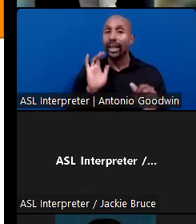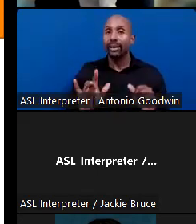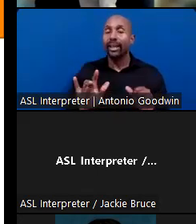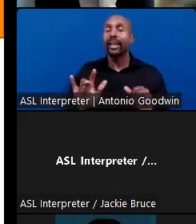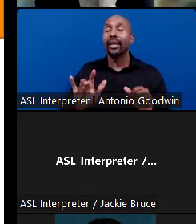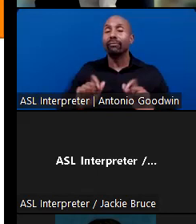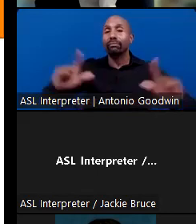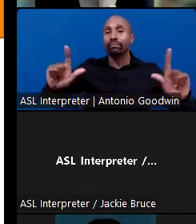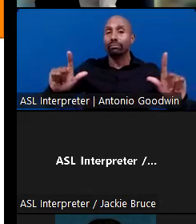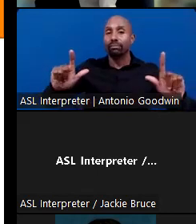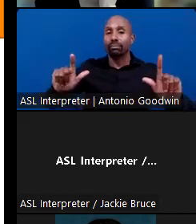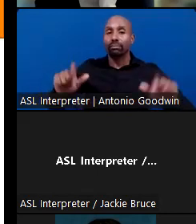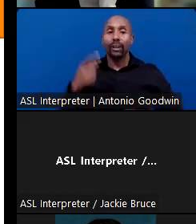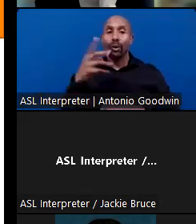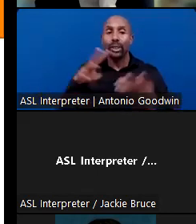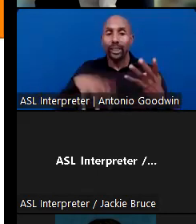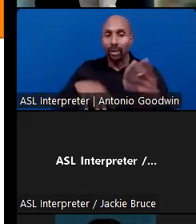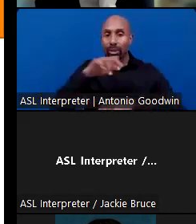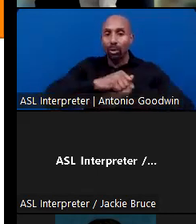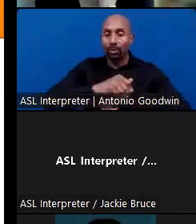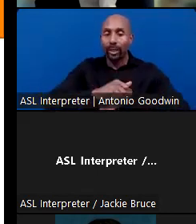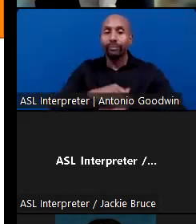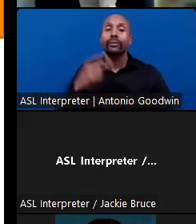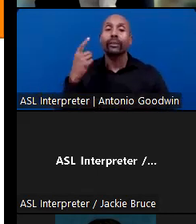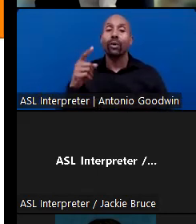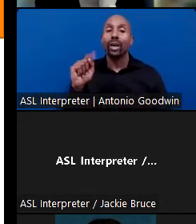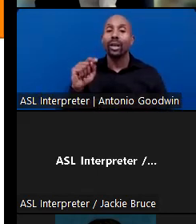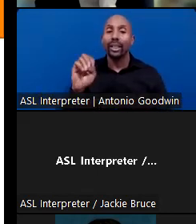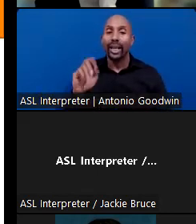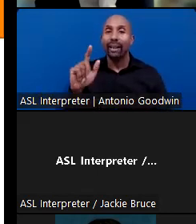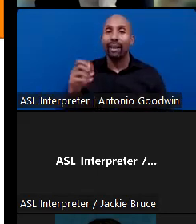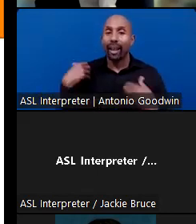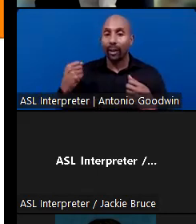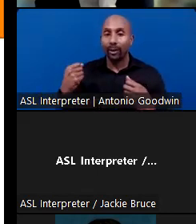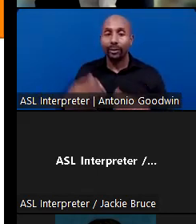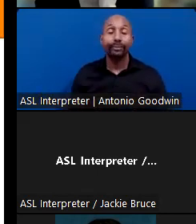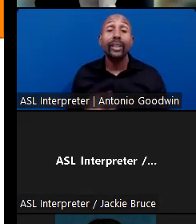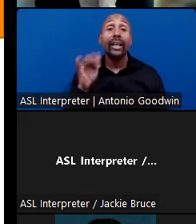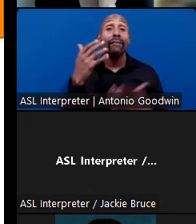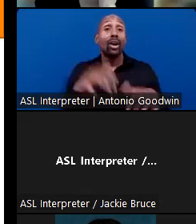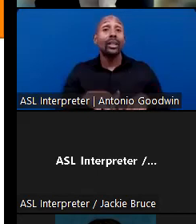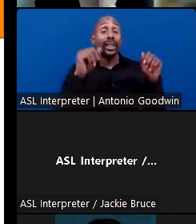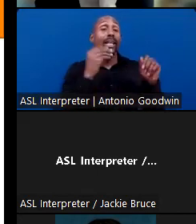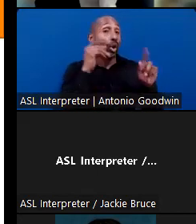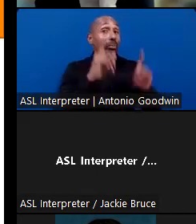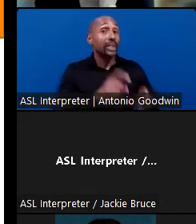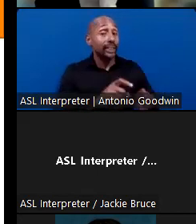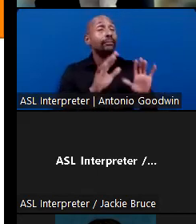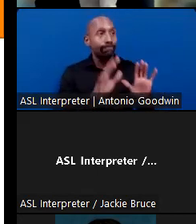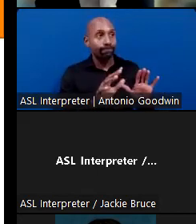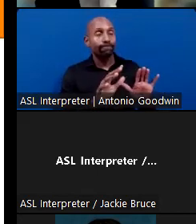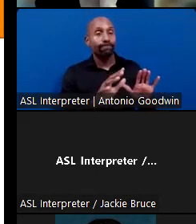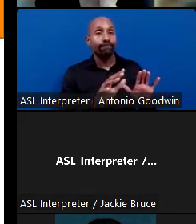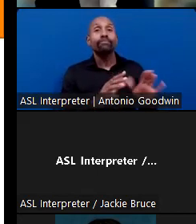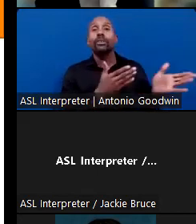been tested or you've done the home test, you can actually bring the test with you for your appointment.